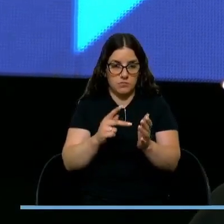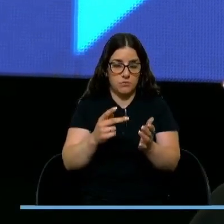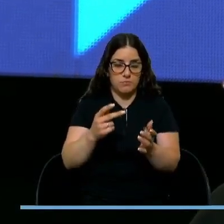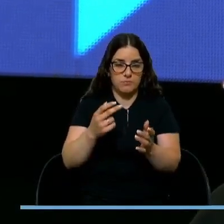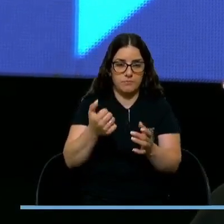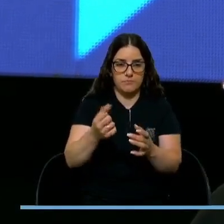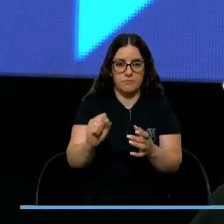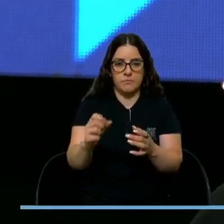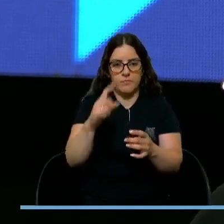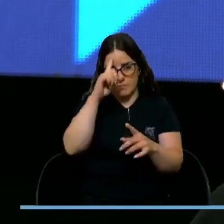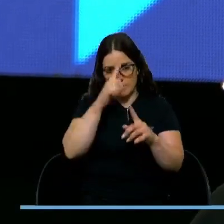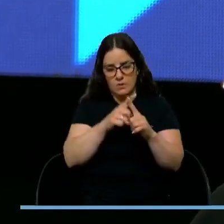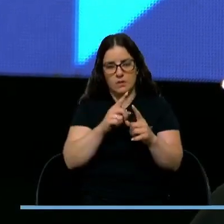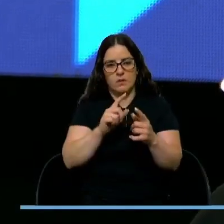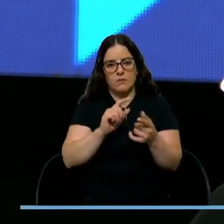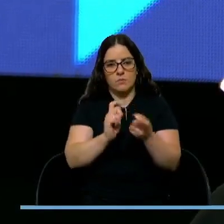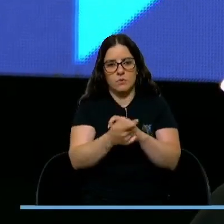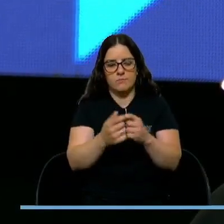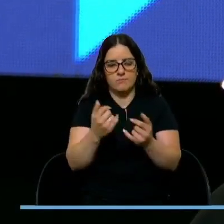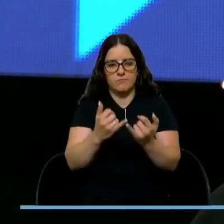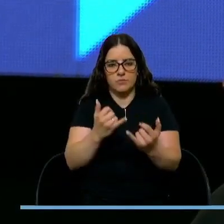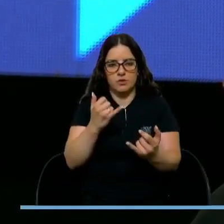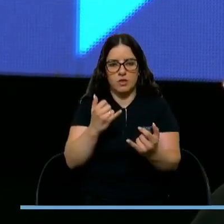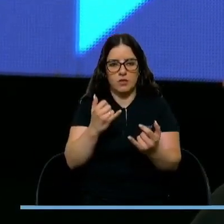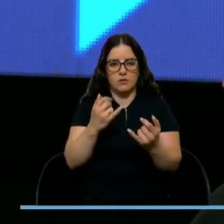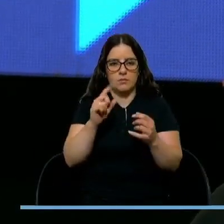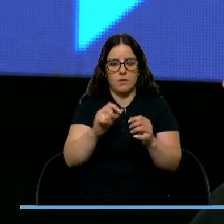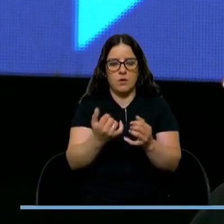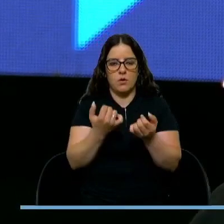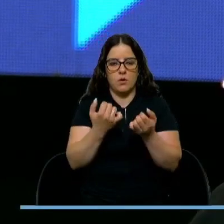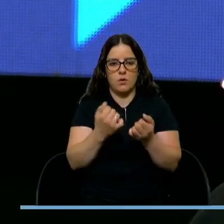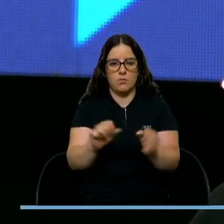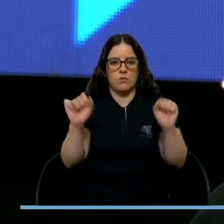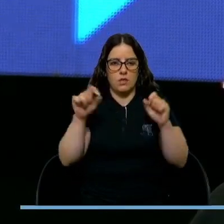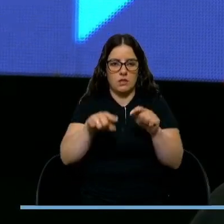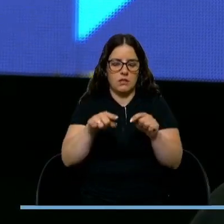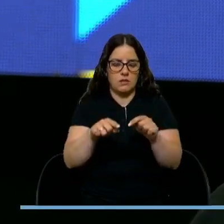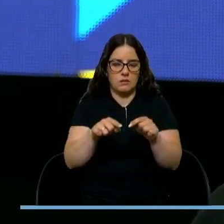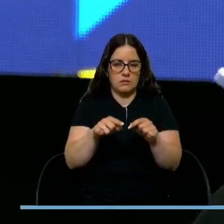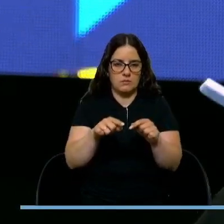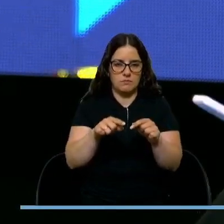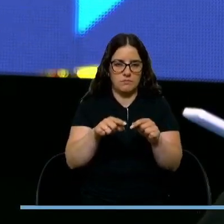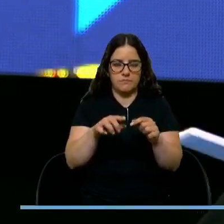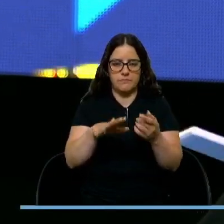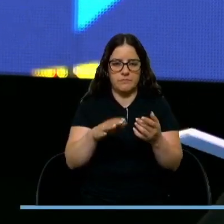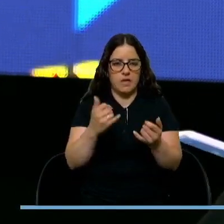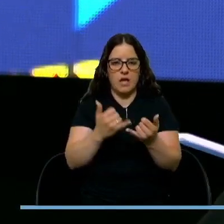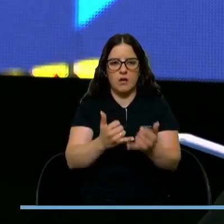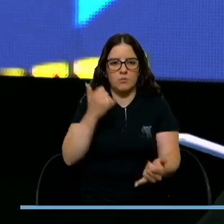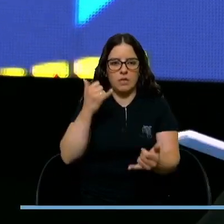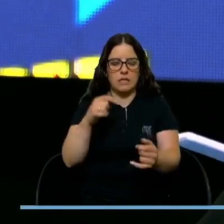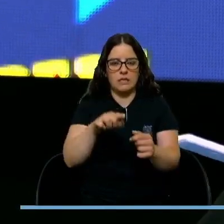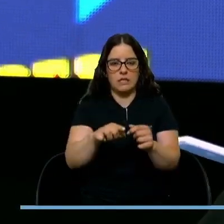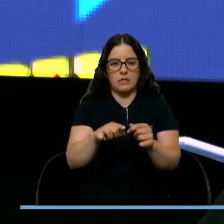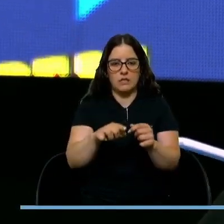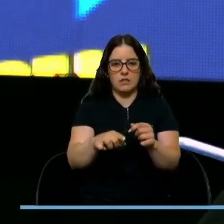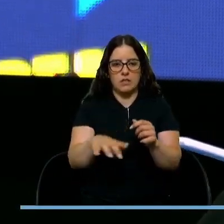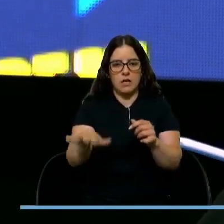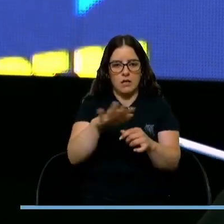5G technology for digitalization, automation of that sector. A second aspect of